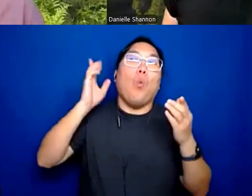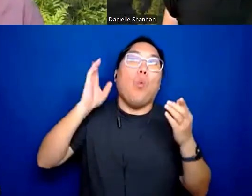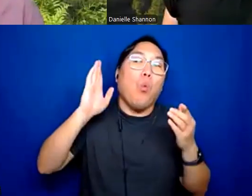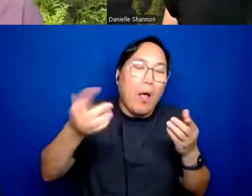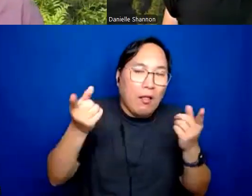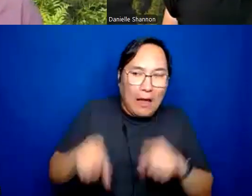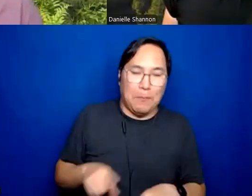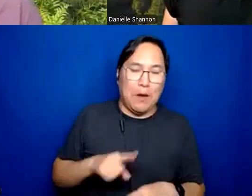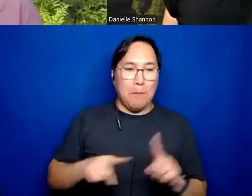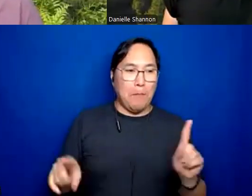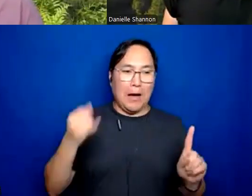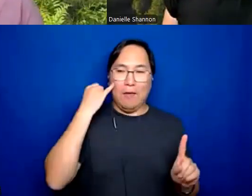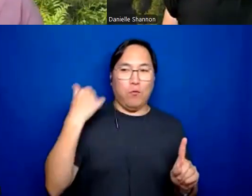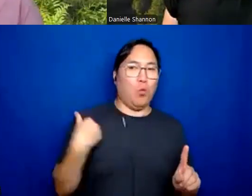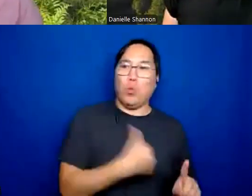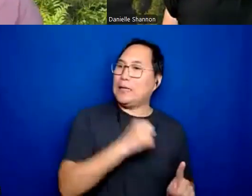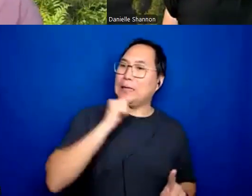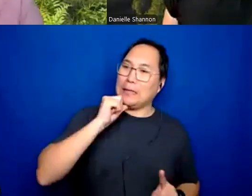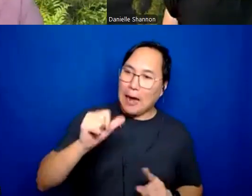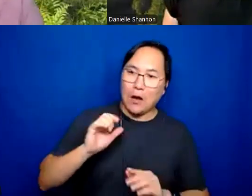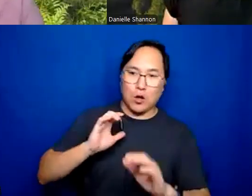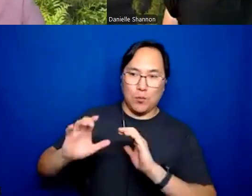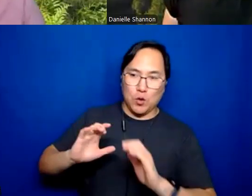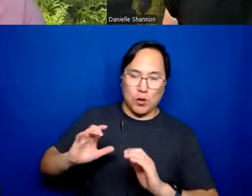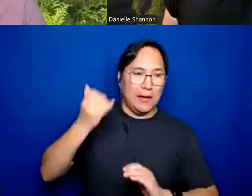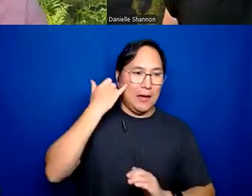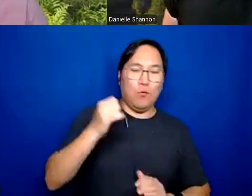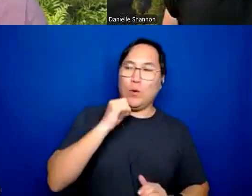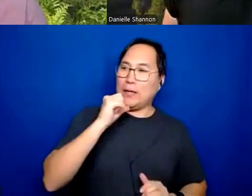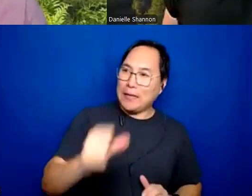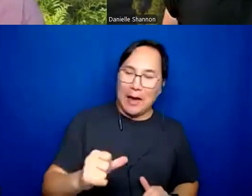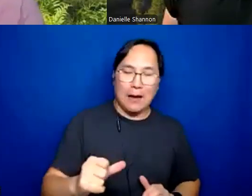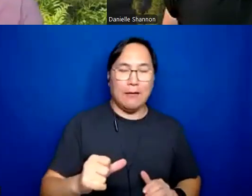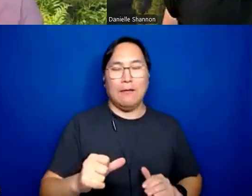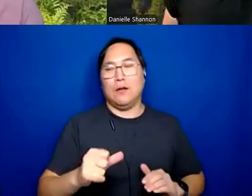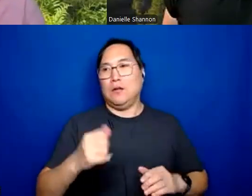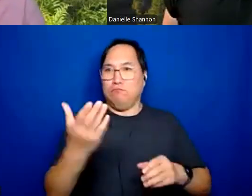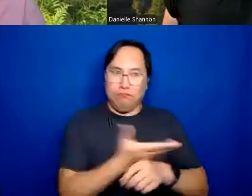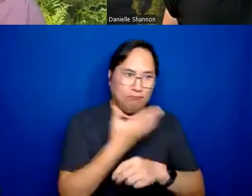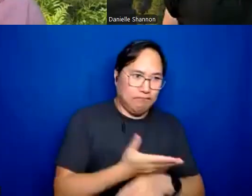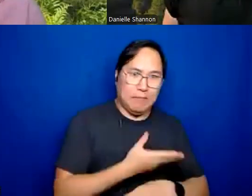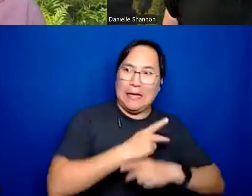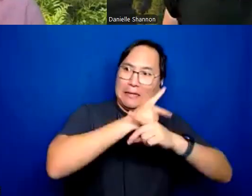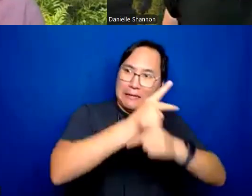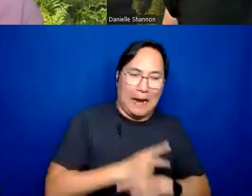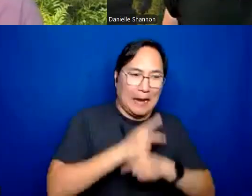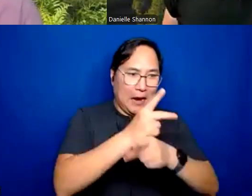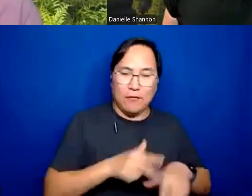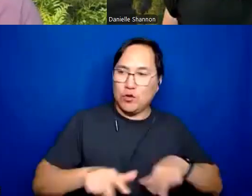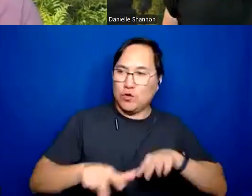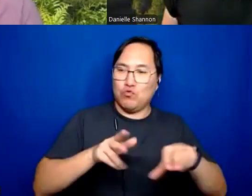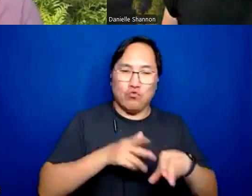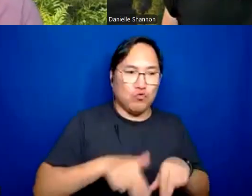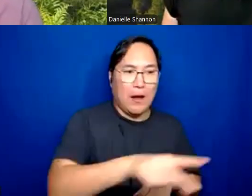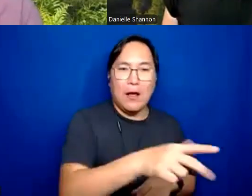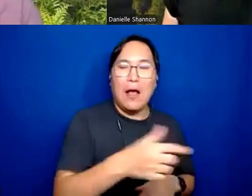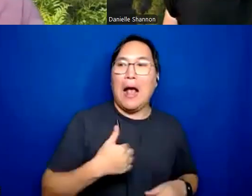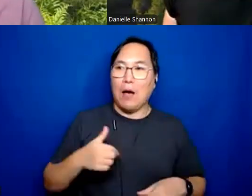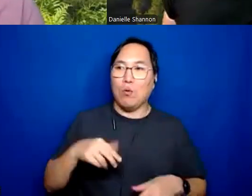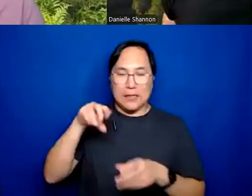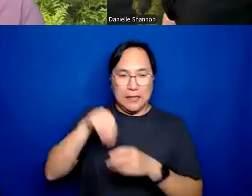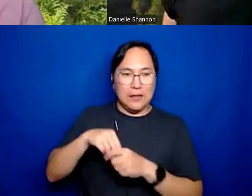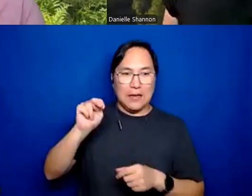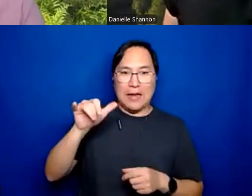to work on the communication or to rehab the trails, like I participated in a NIAX adaptation